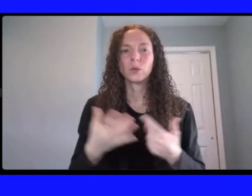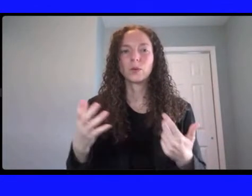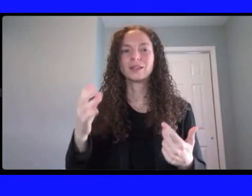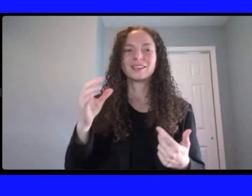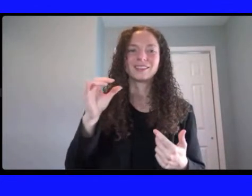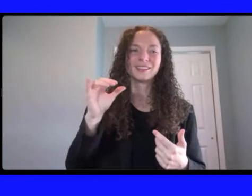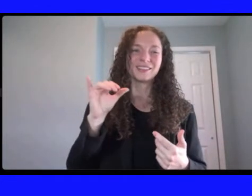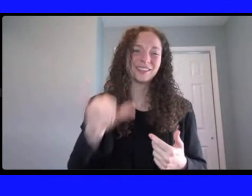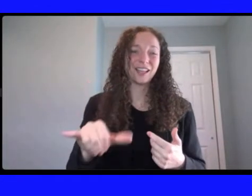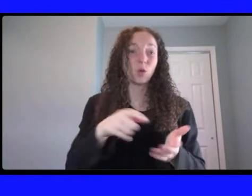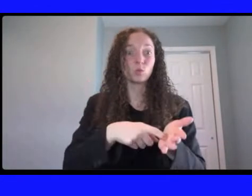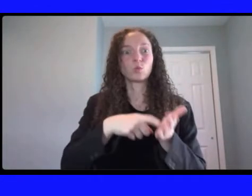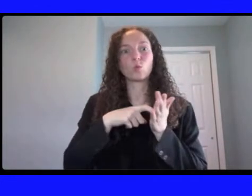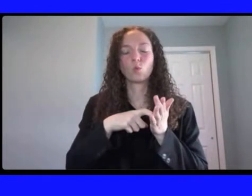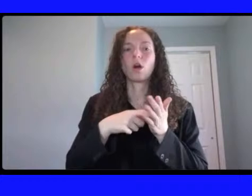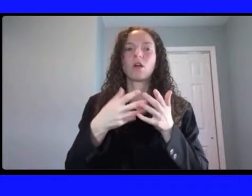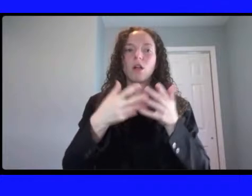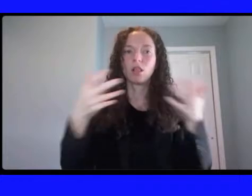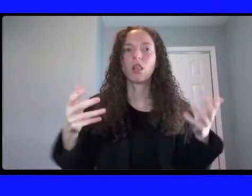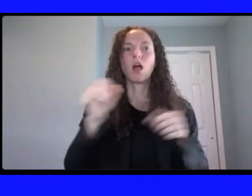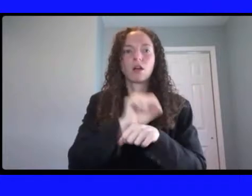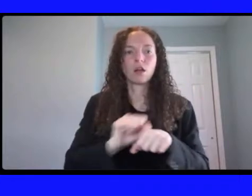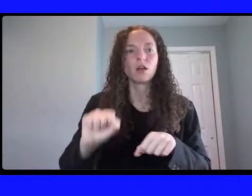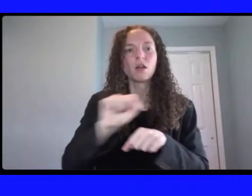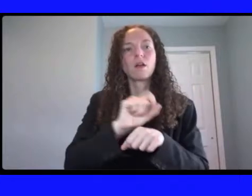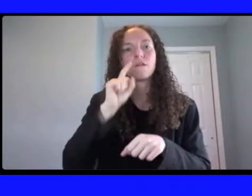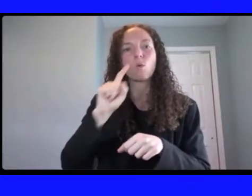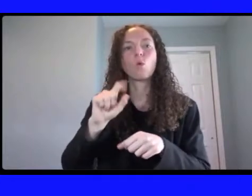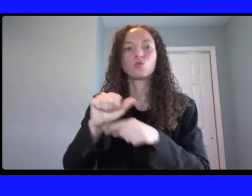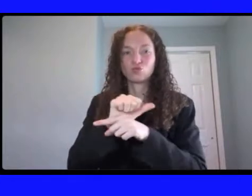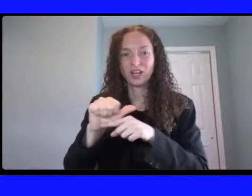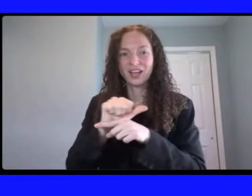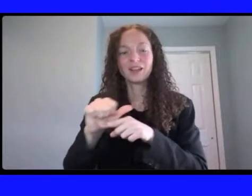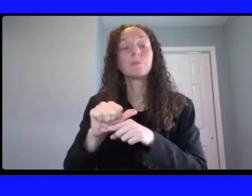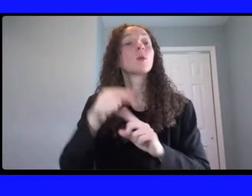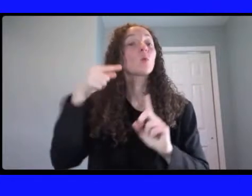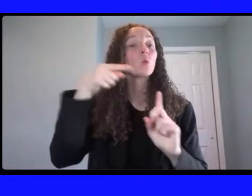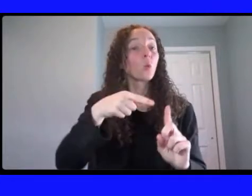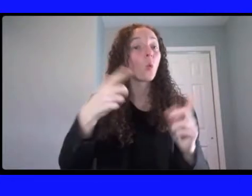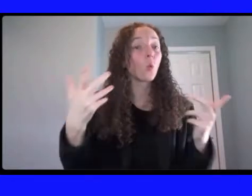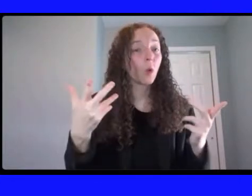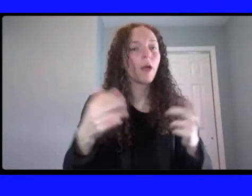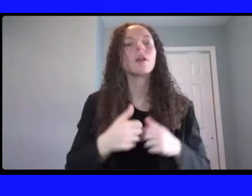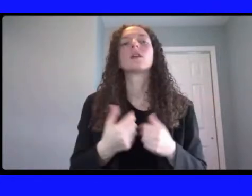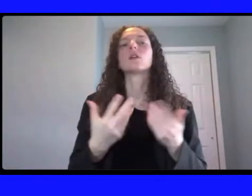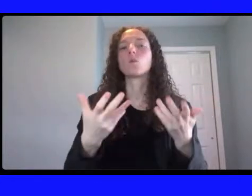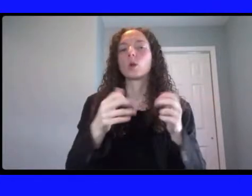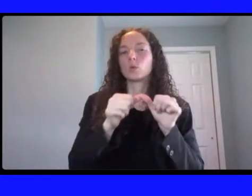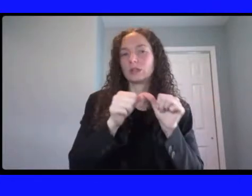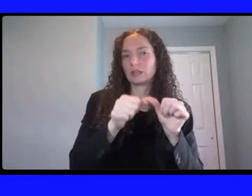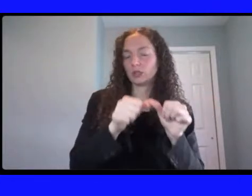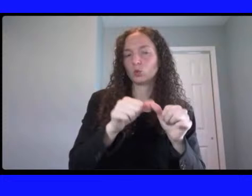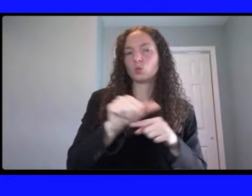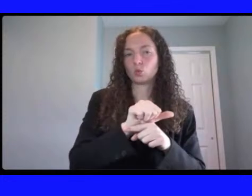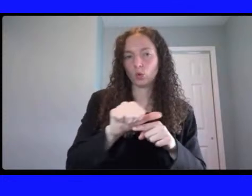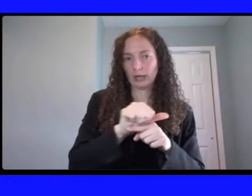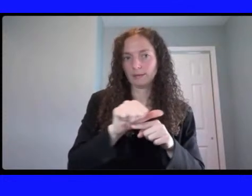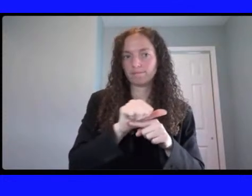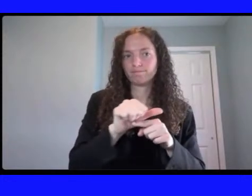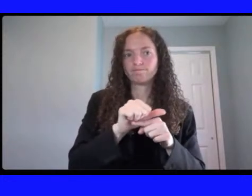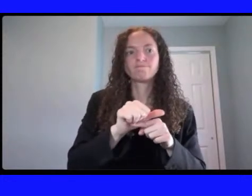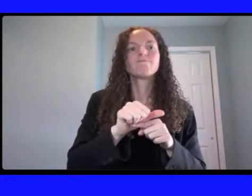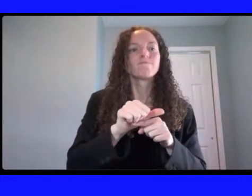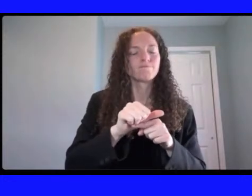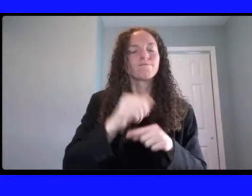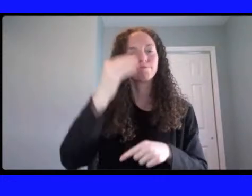National ACOG Conference, which is coming up in May. The maternal home, if you recall, was the second pillar on that. And the whole purpose